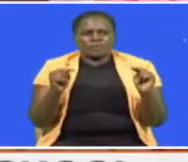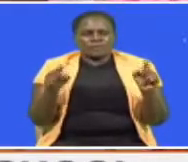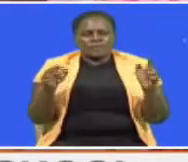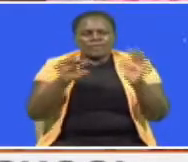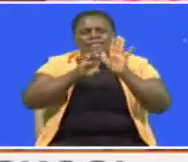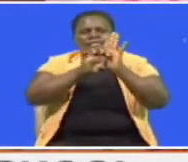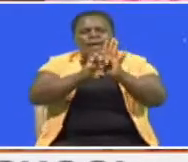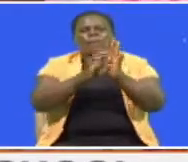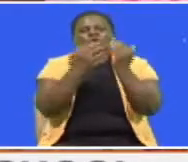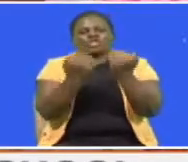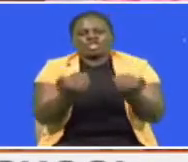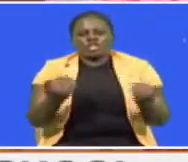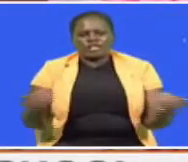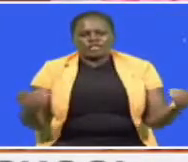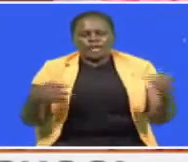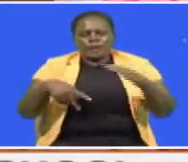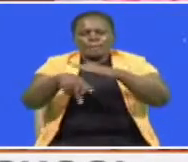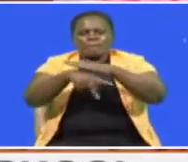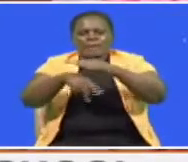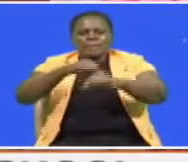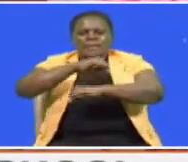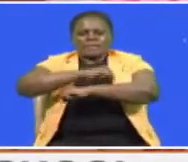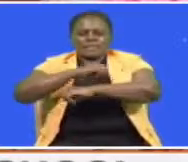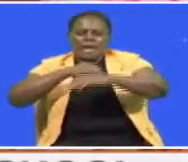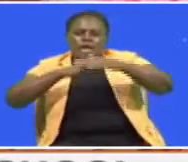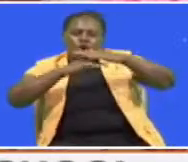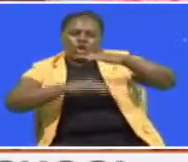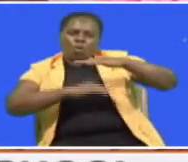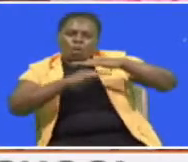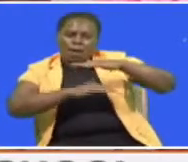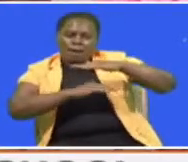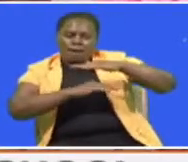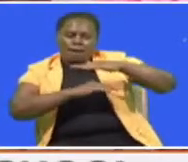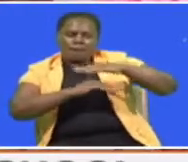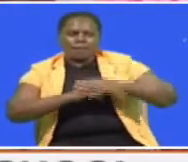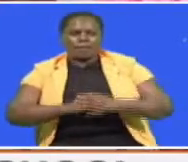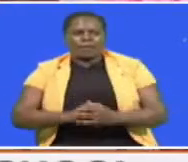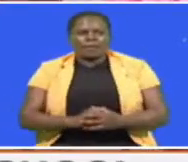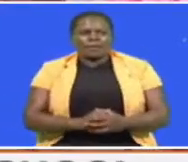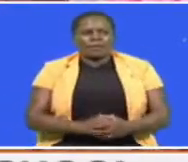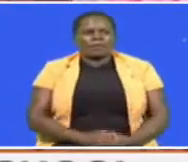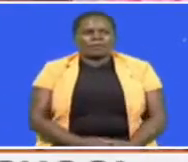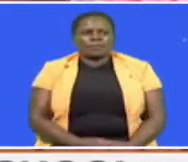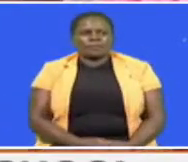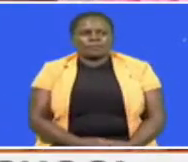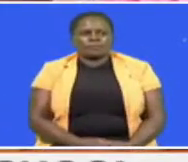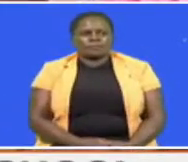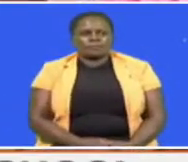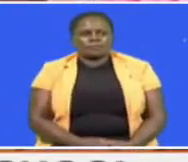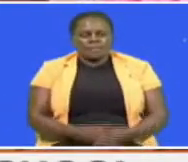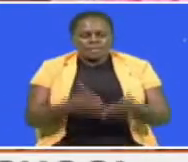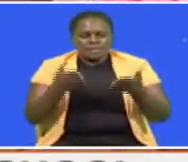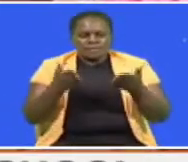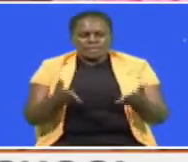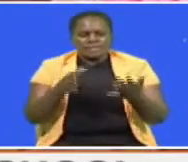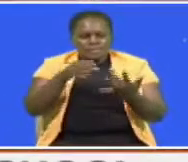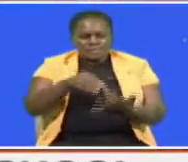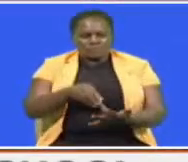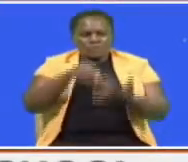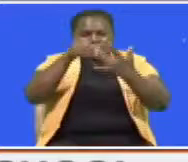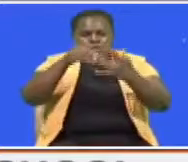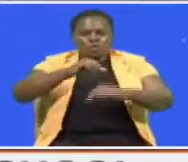children in a lower primary class. Kalamu. Kalamu. Kalamu. This is a unique